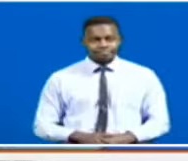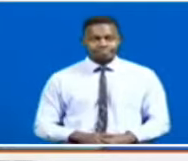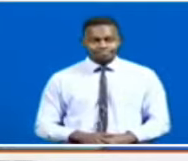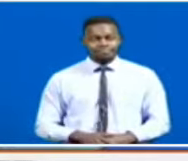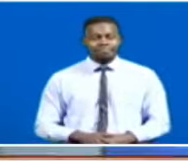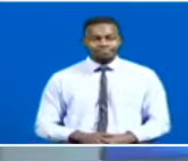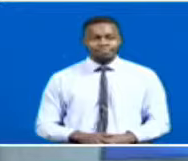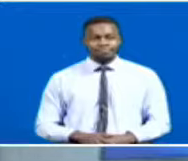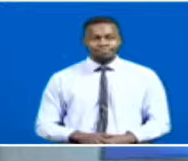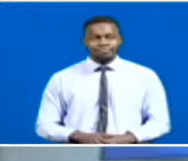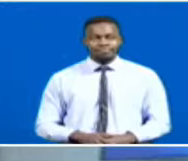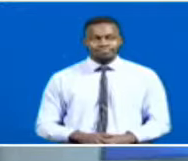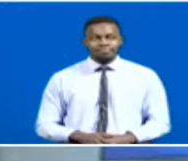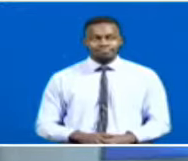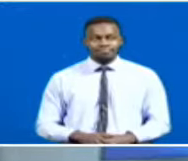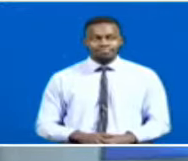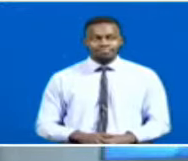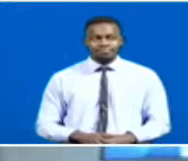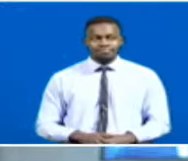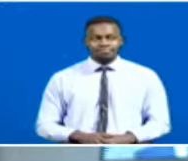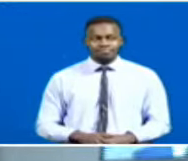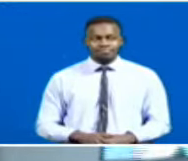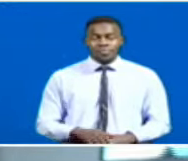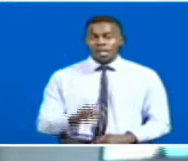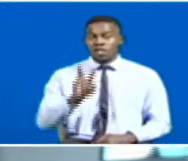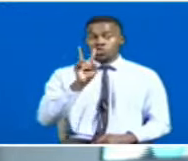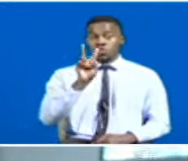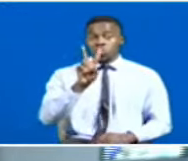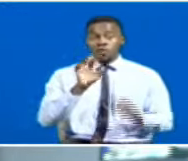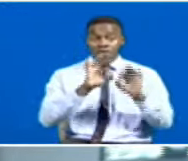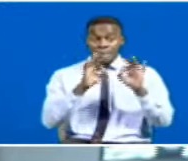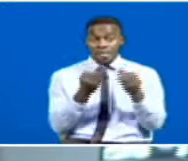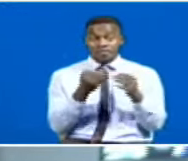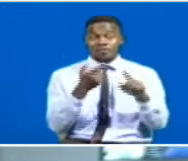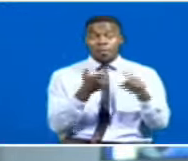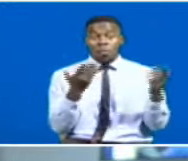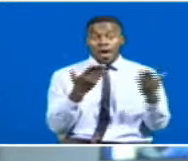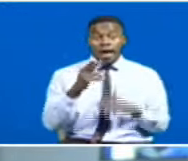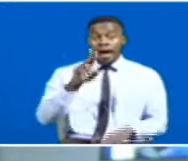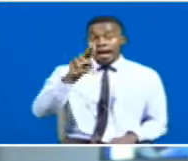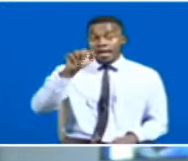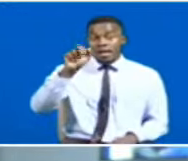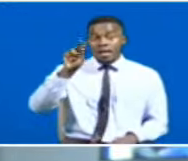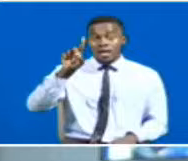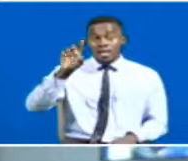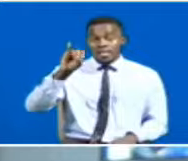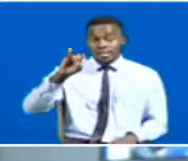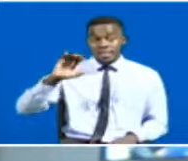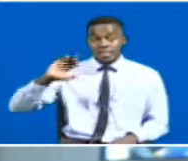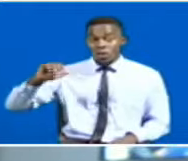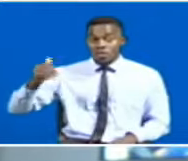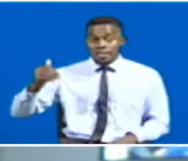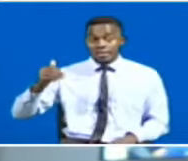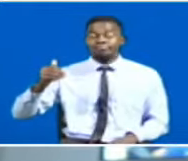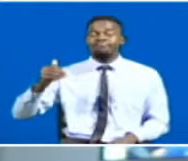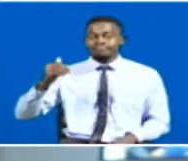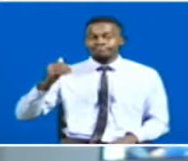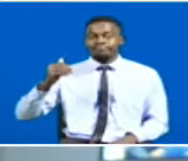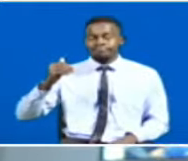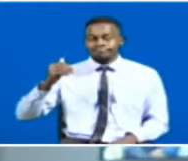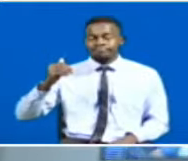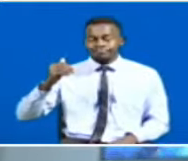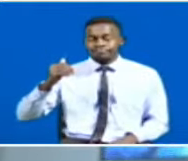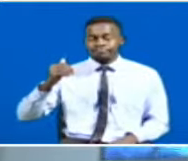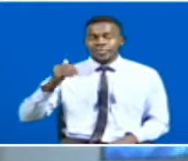A somber mood engulfed two families in Nandi County after the loss of their kin, who died in a fatal road accident